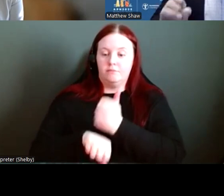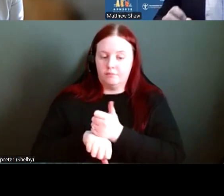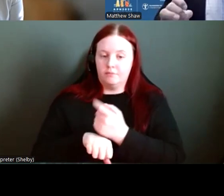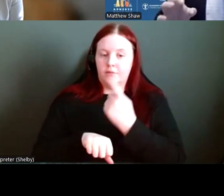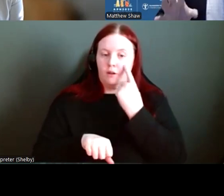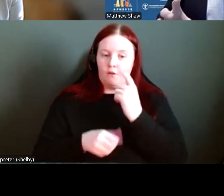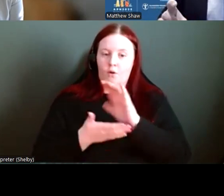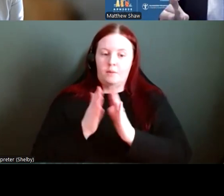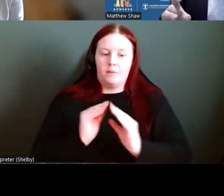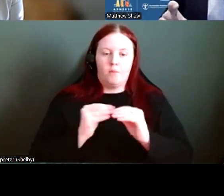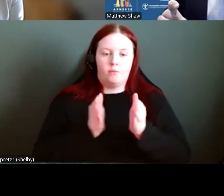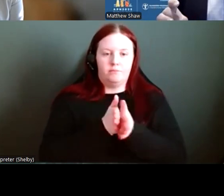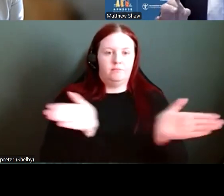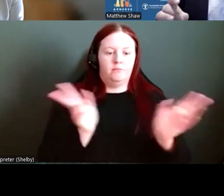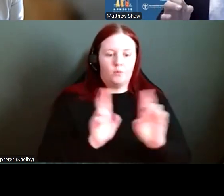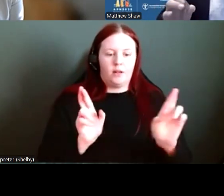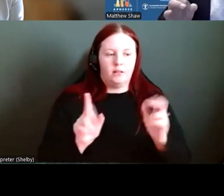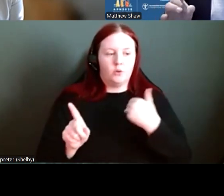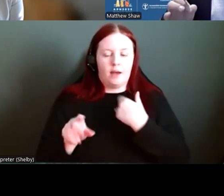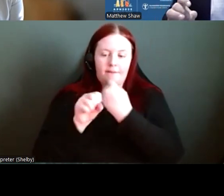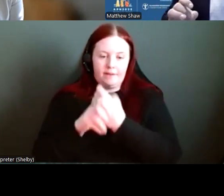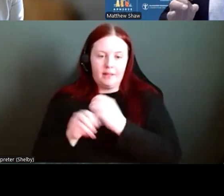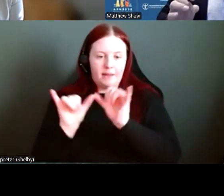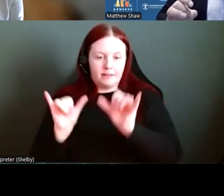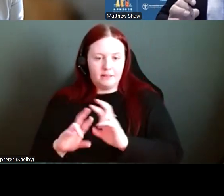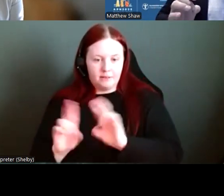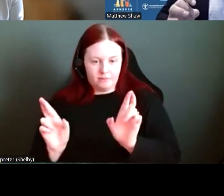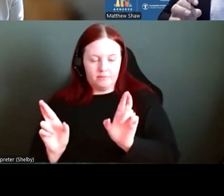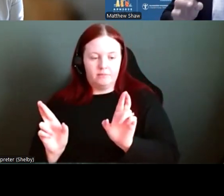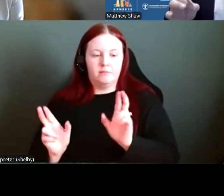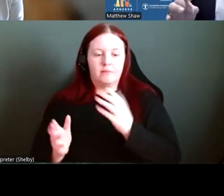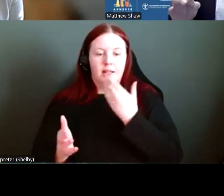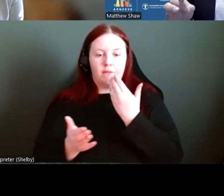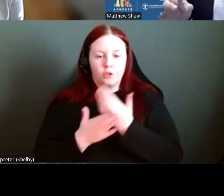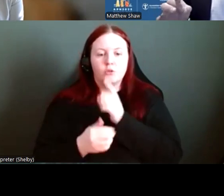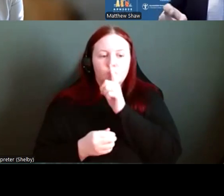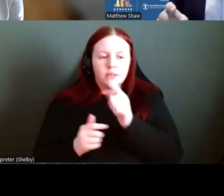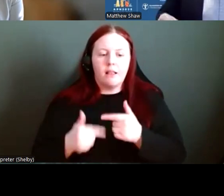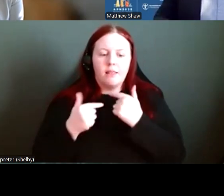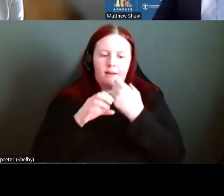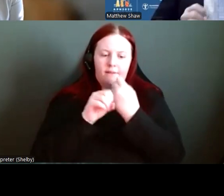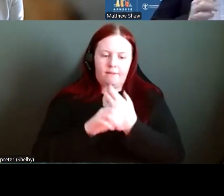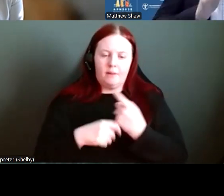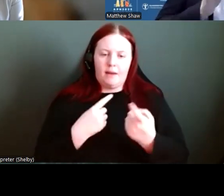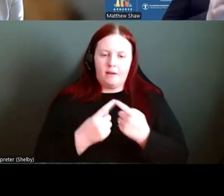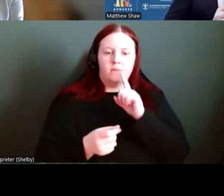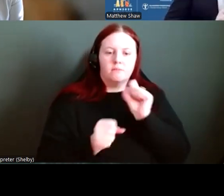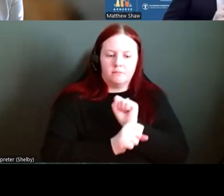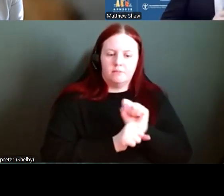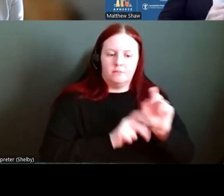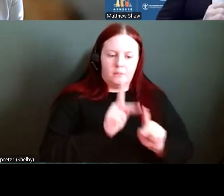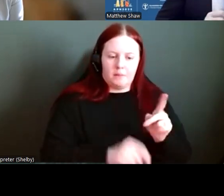is actually have the feedback mechanism and try to get some good real life feedback from real people. And